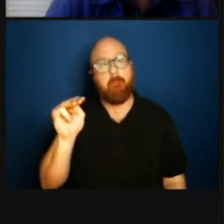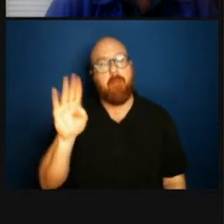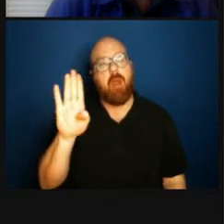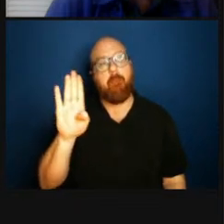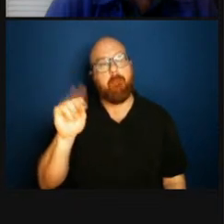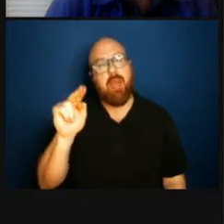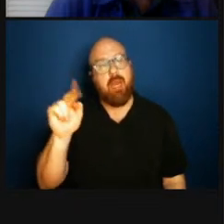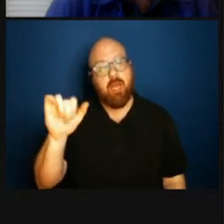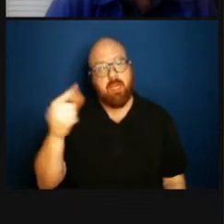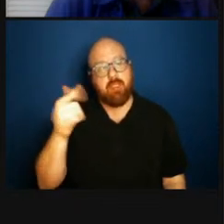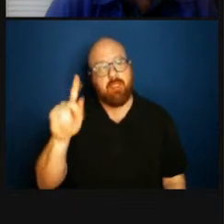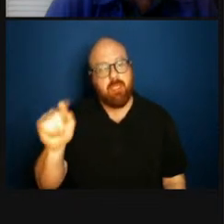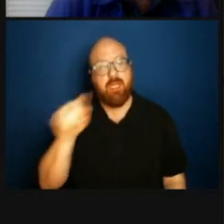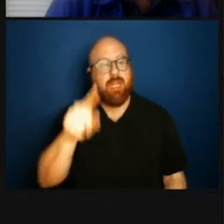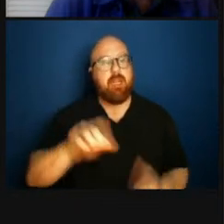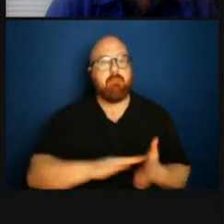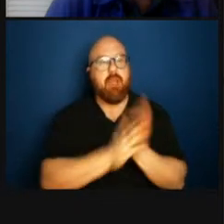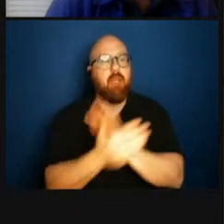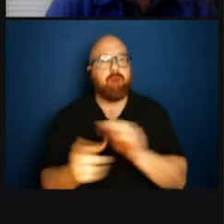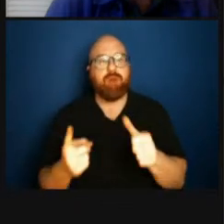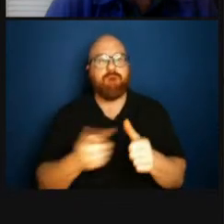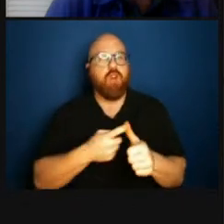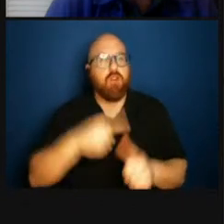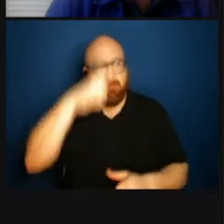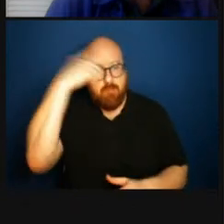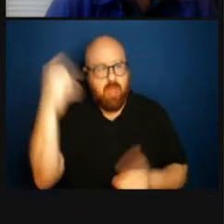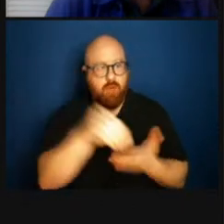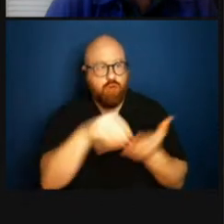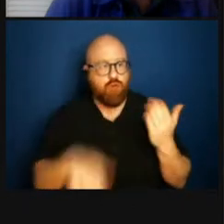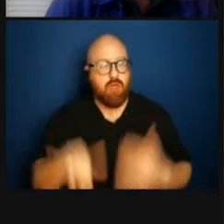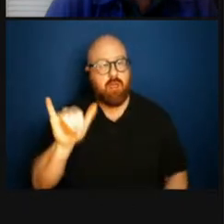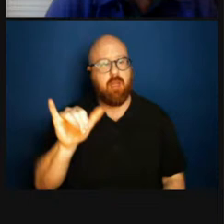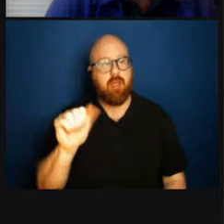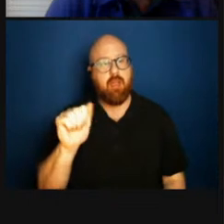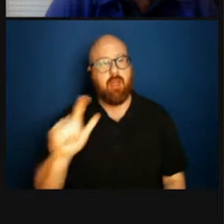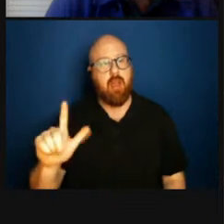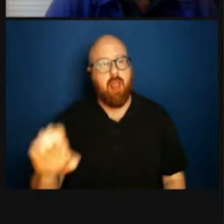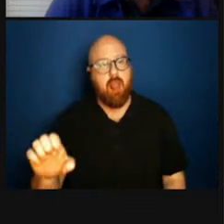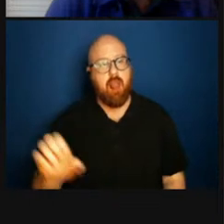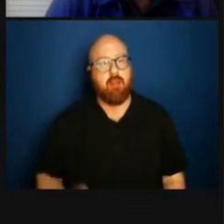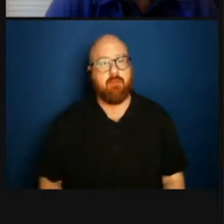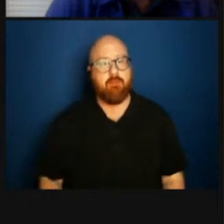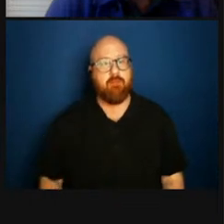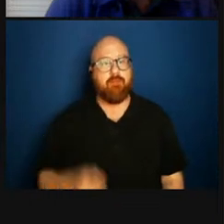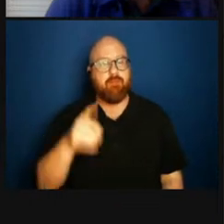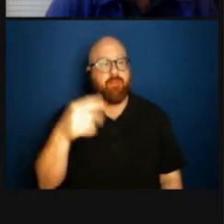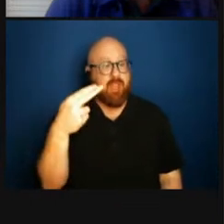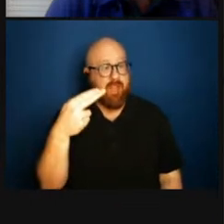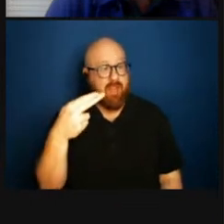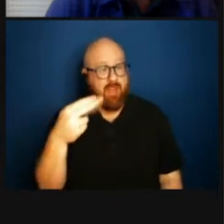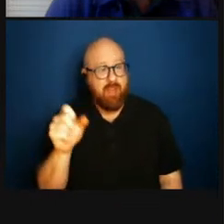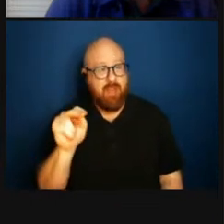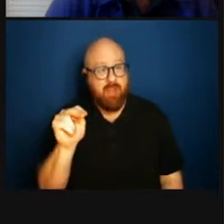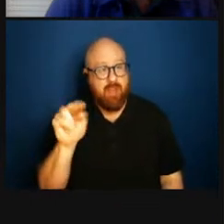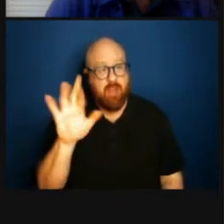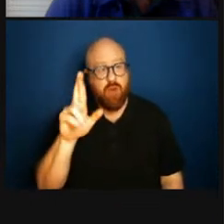Yale? Next. Henry Highland Garnett, the fiery abolitionist who preached open rebellion against